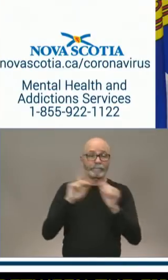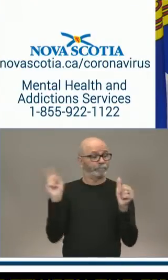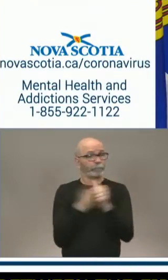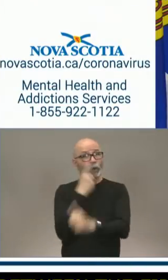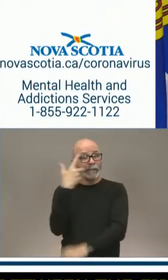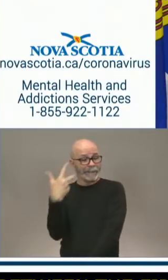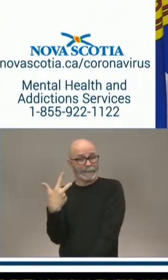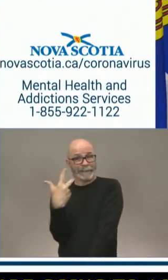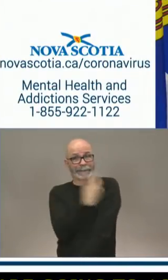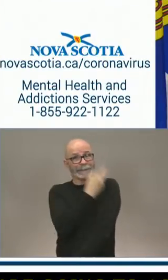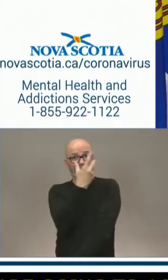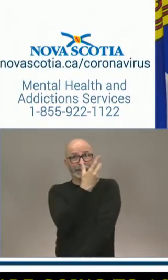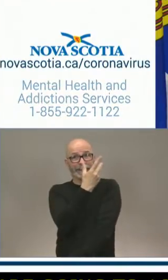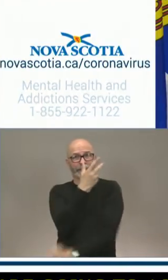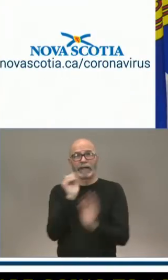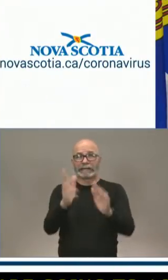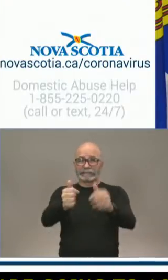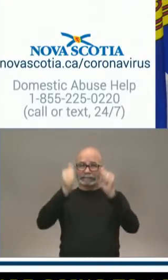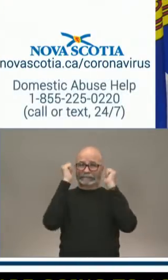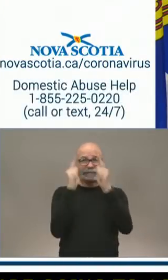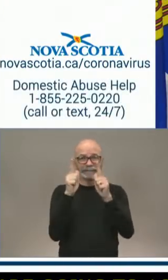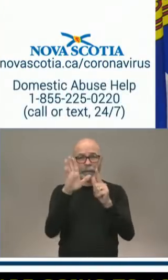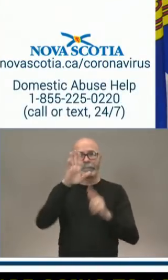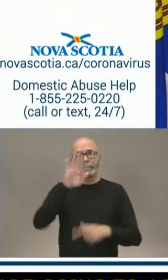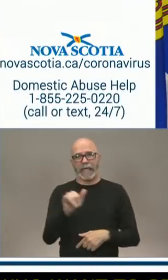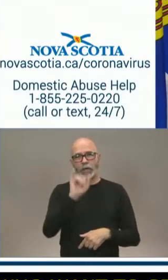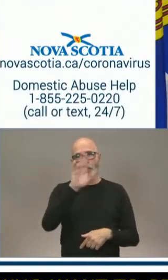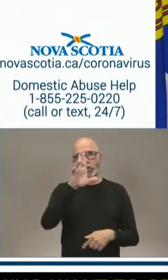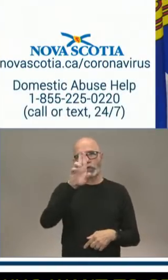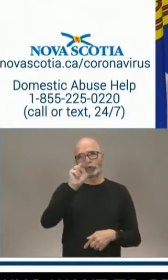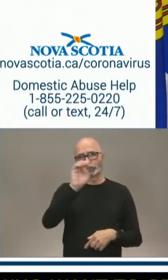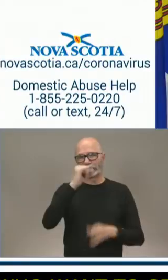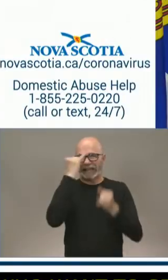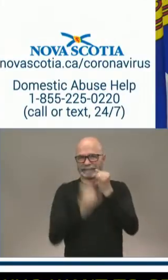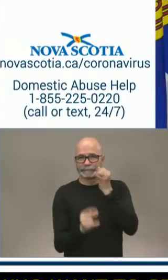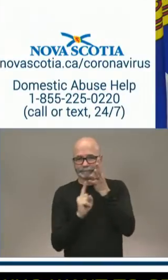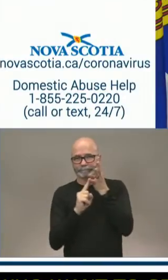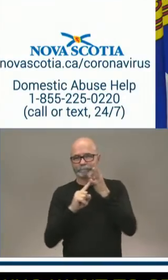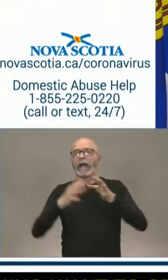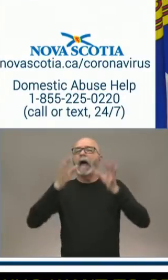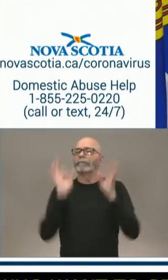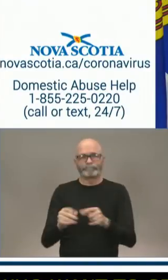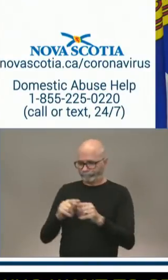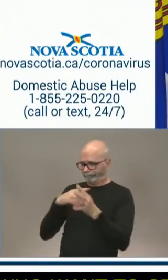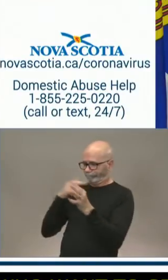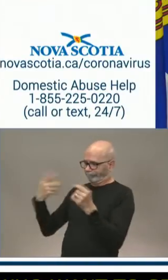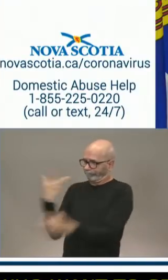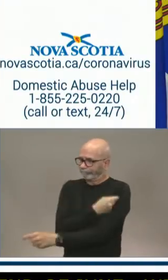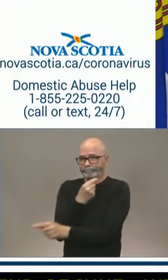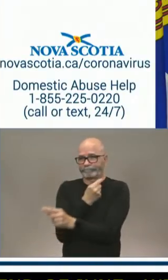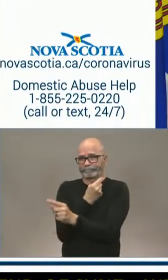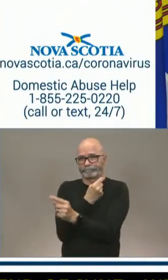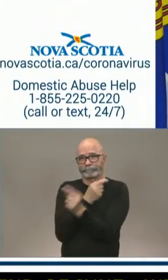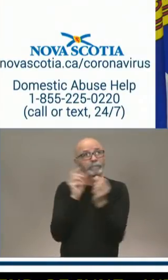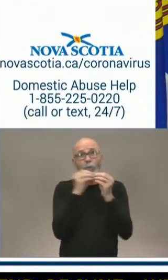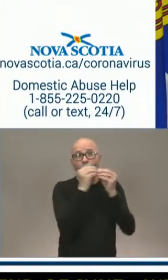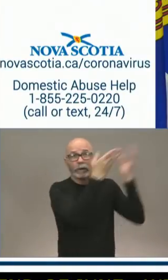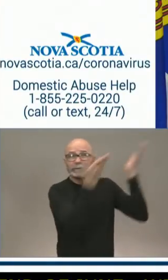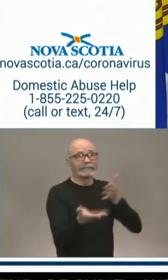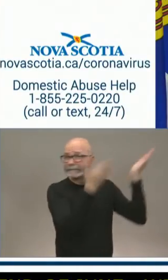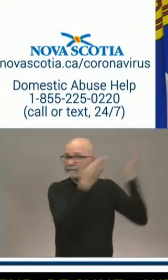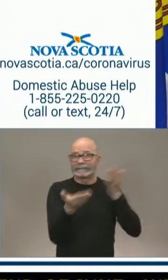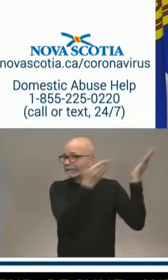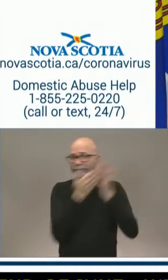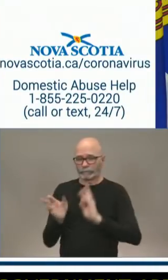are dependent, though, on the federal government approving and securing supply, but we are committed to being ready to getting shots in the arms when it